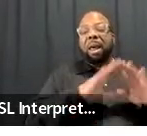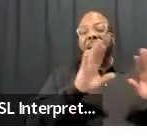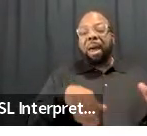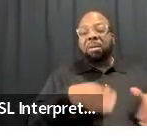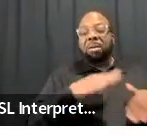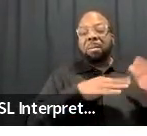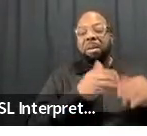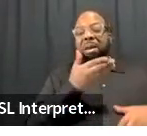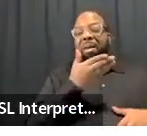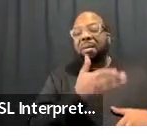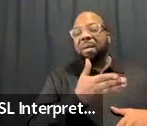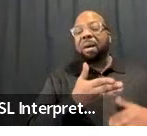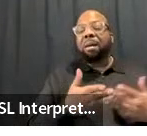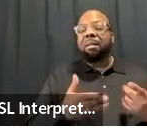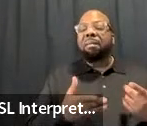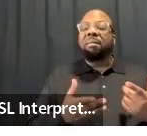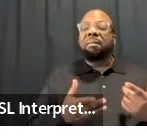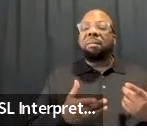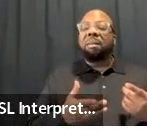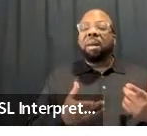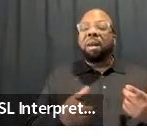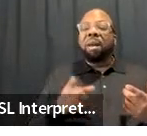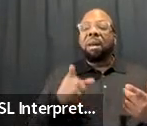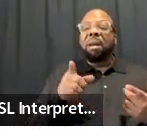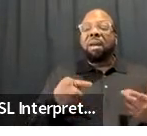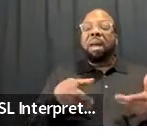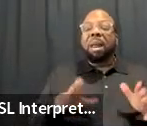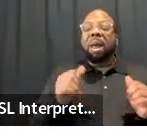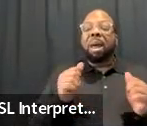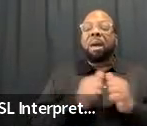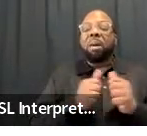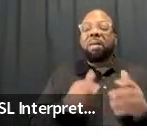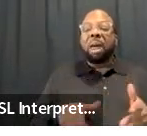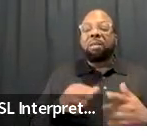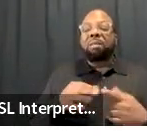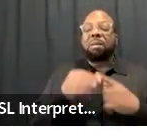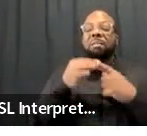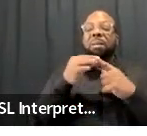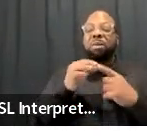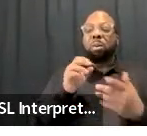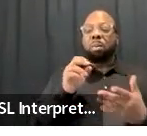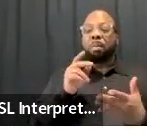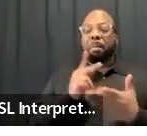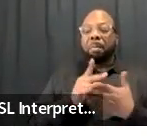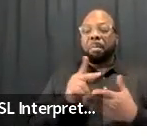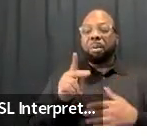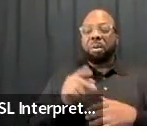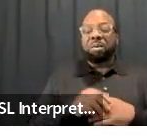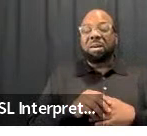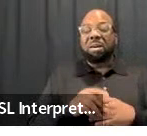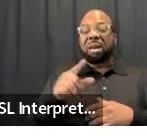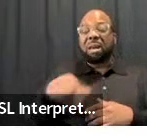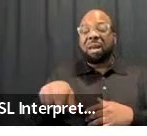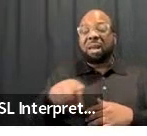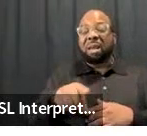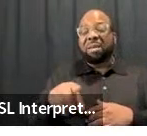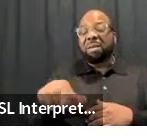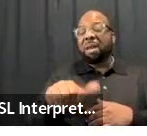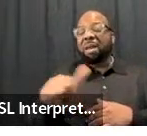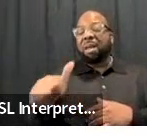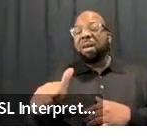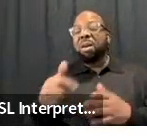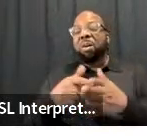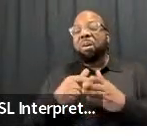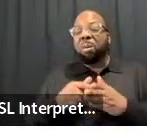allows energy storage without a BSA special permit. So those installations require DOB and FDNY